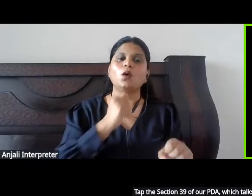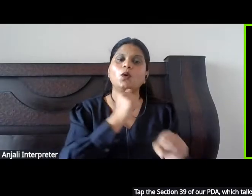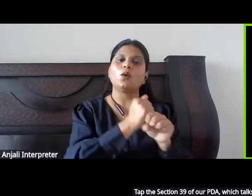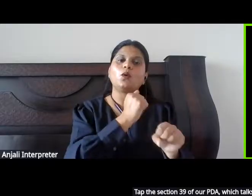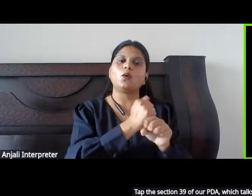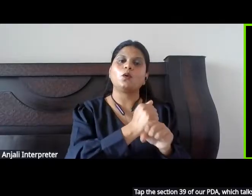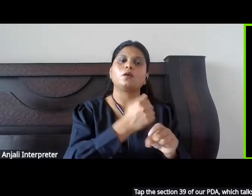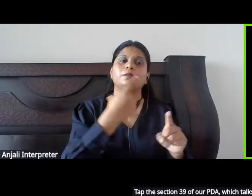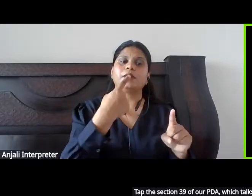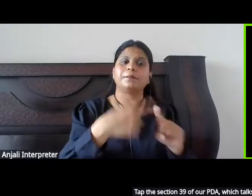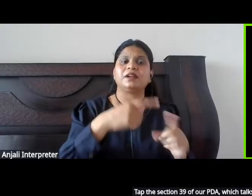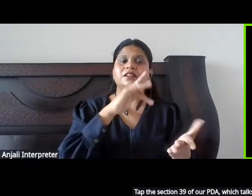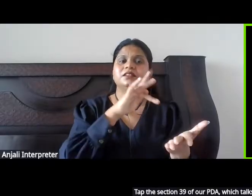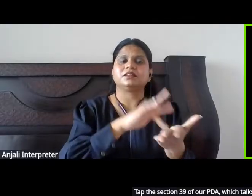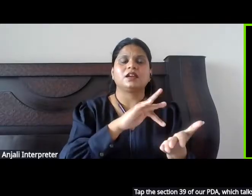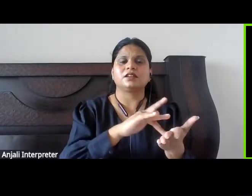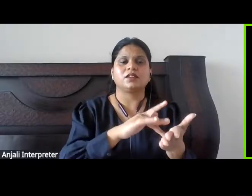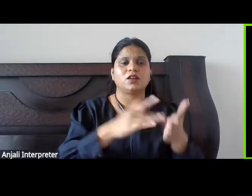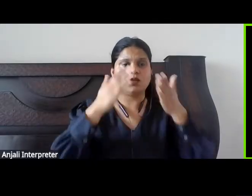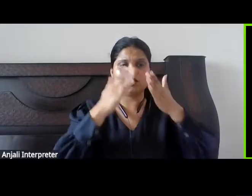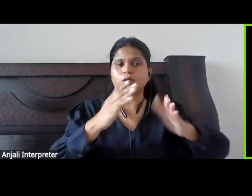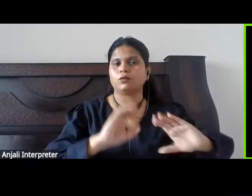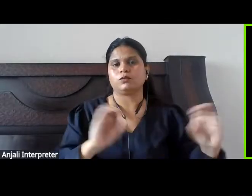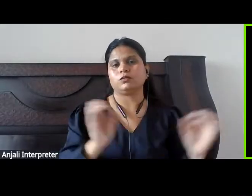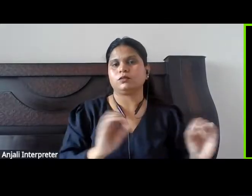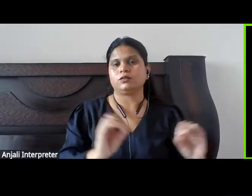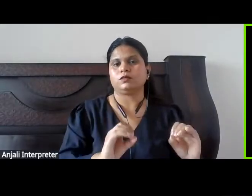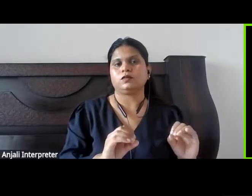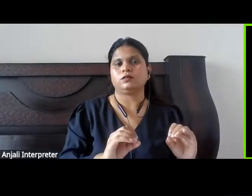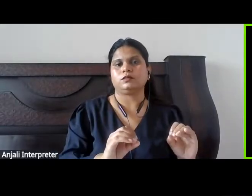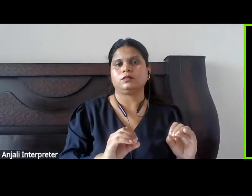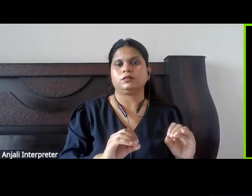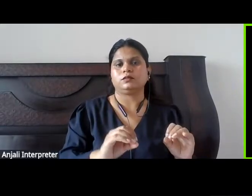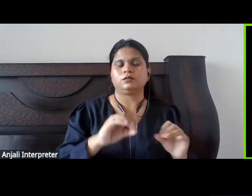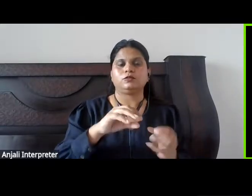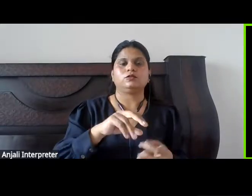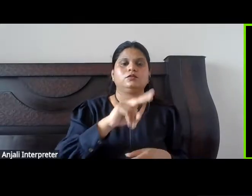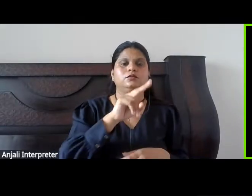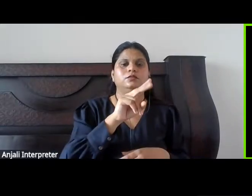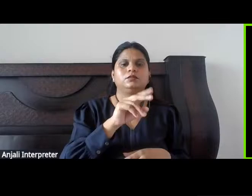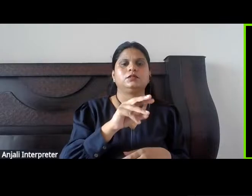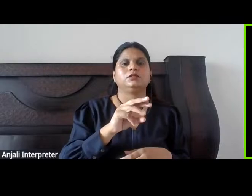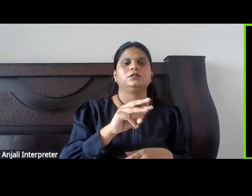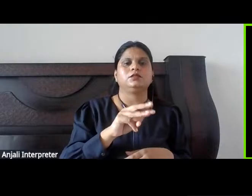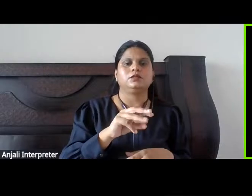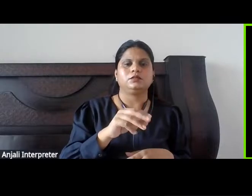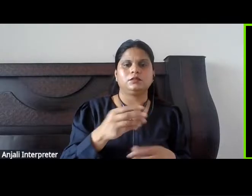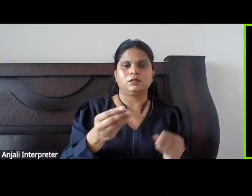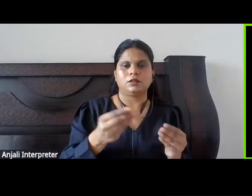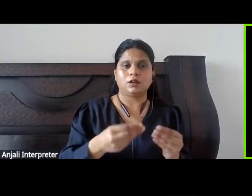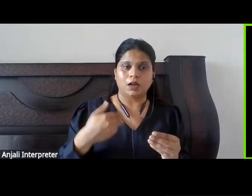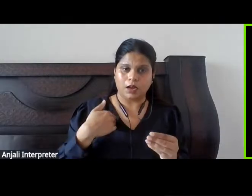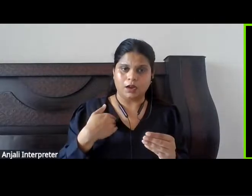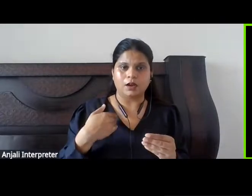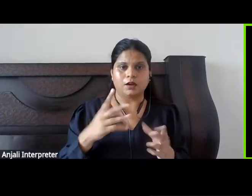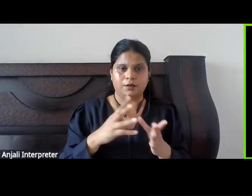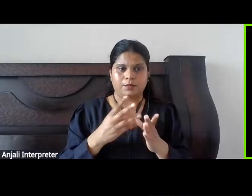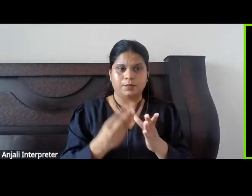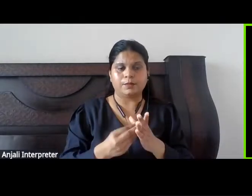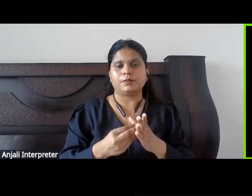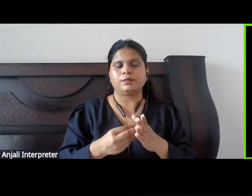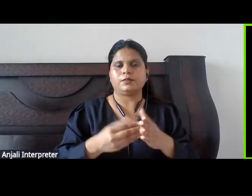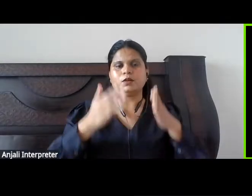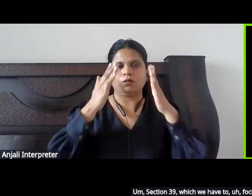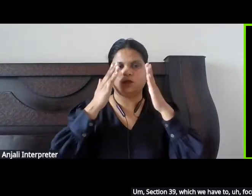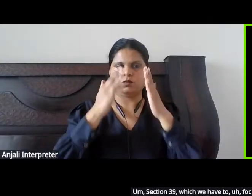really focusing on section 39, which we have to focus very much as part of the census.